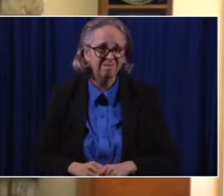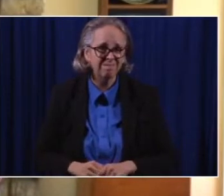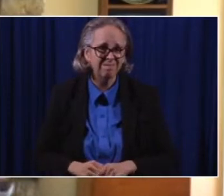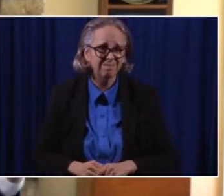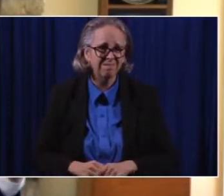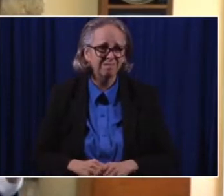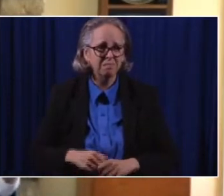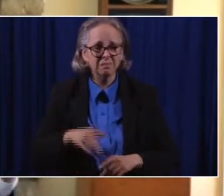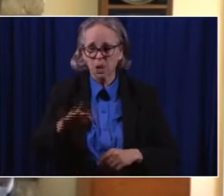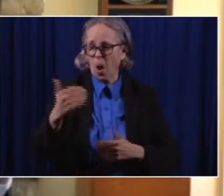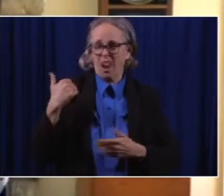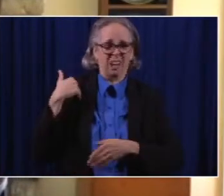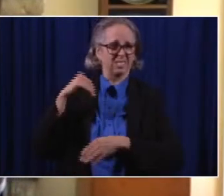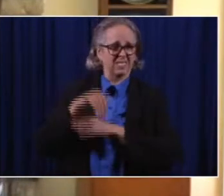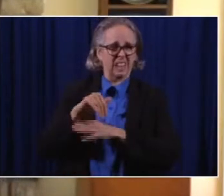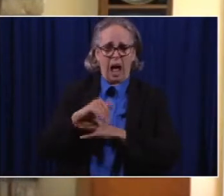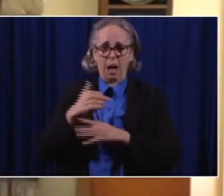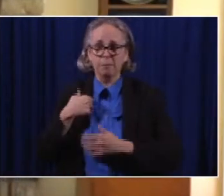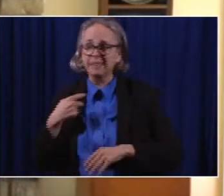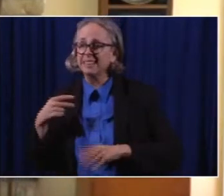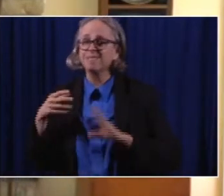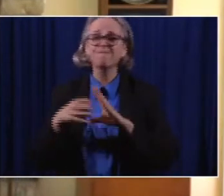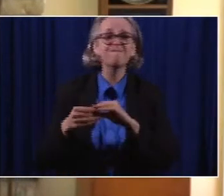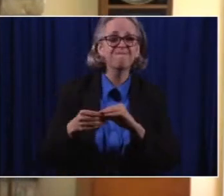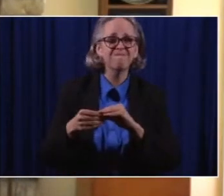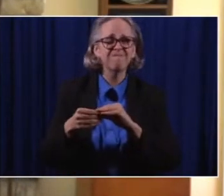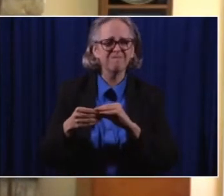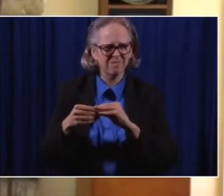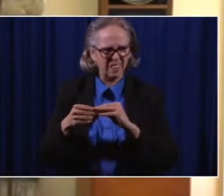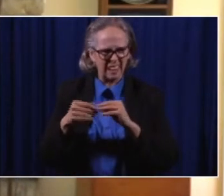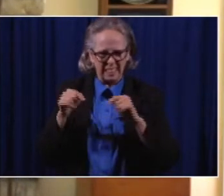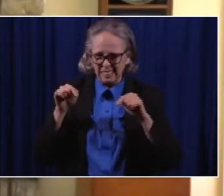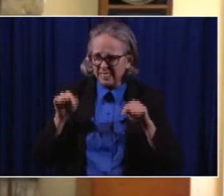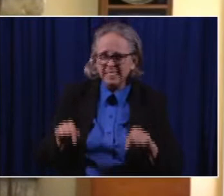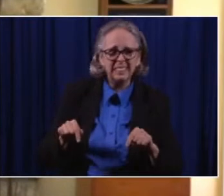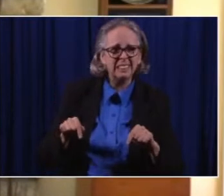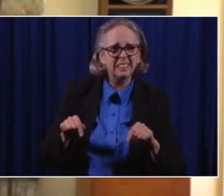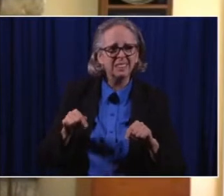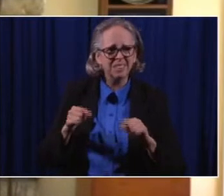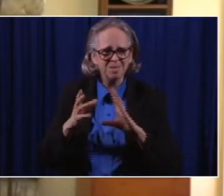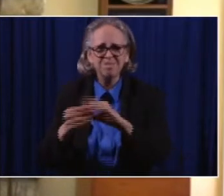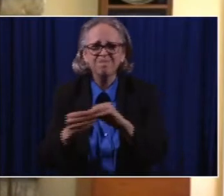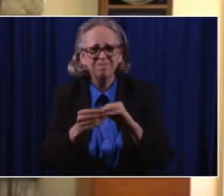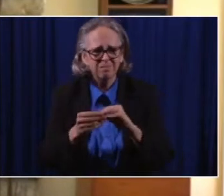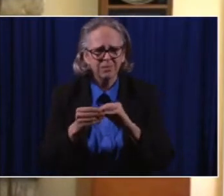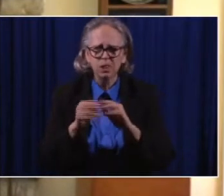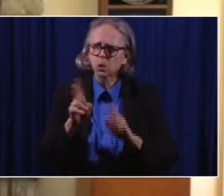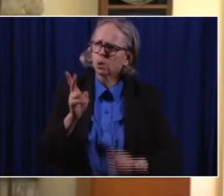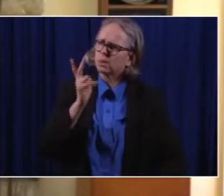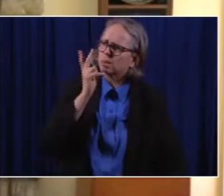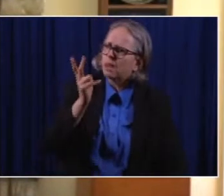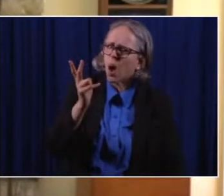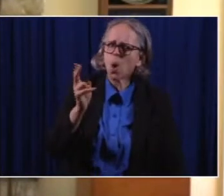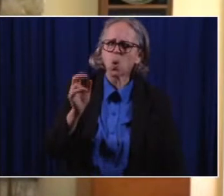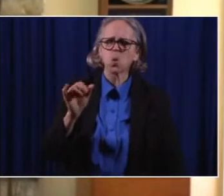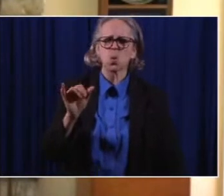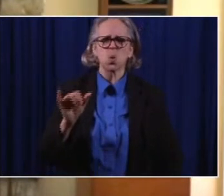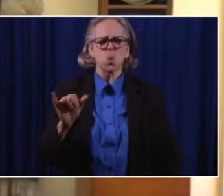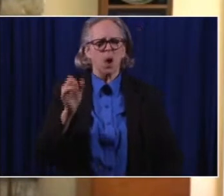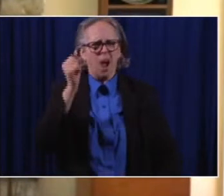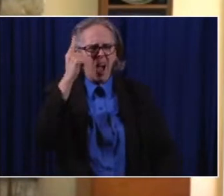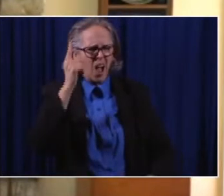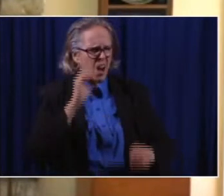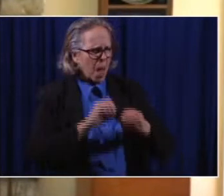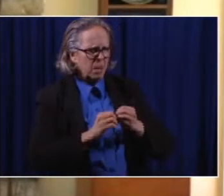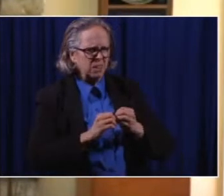people seeing what's really going on in Ohio, my hope, my prayer is that we all will be more